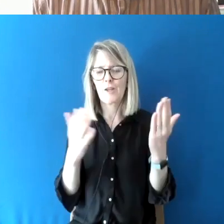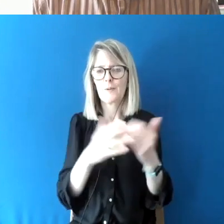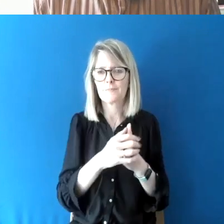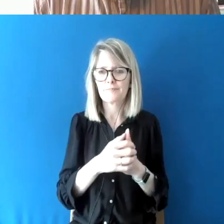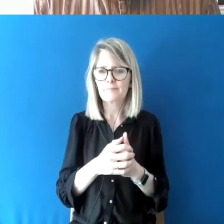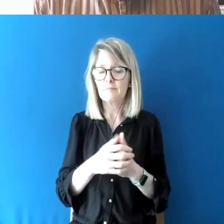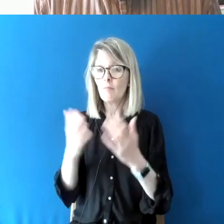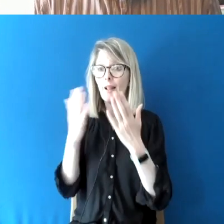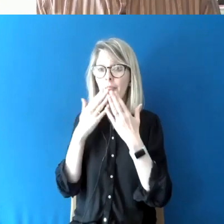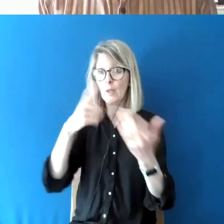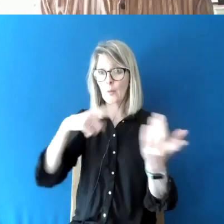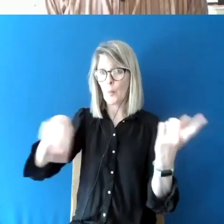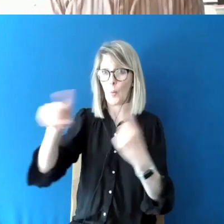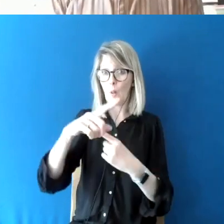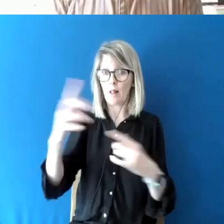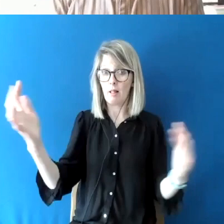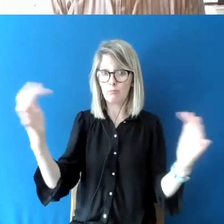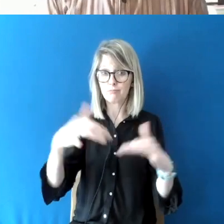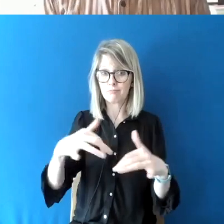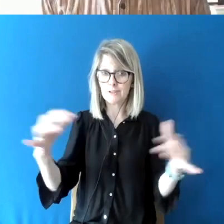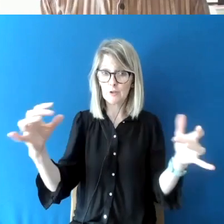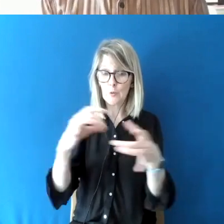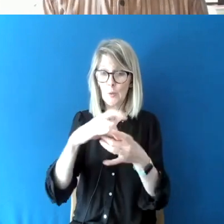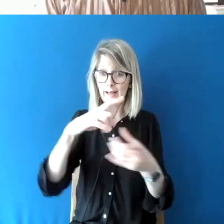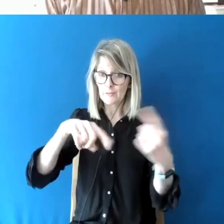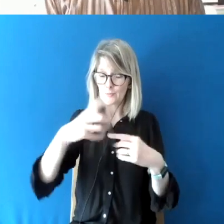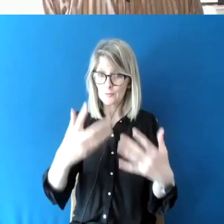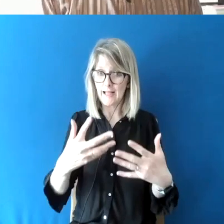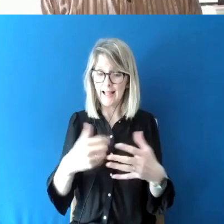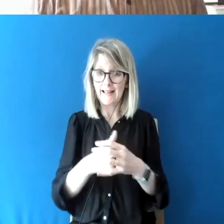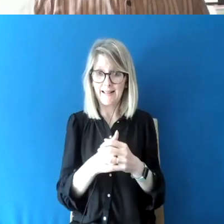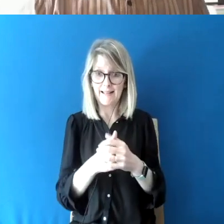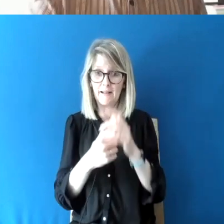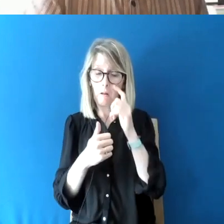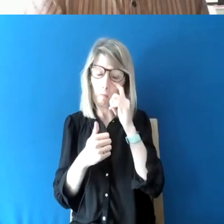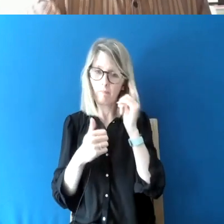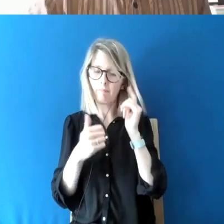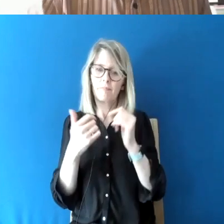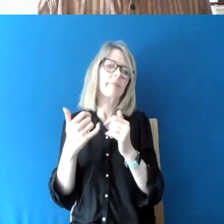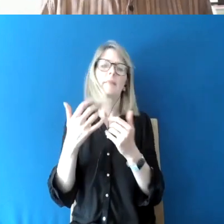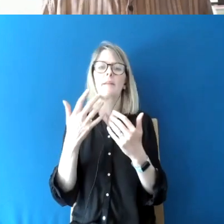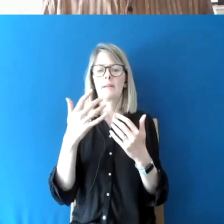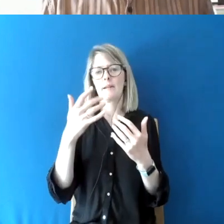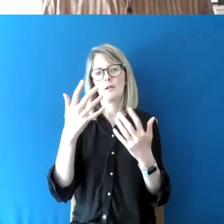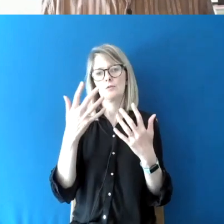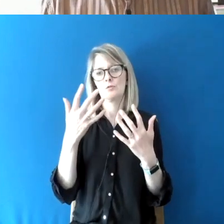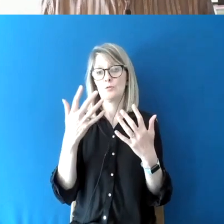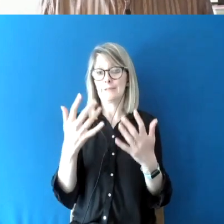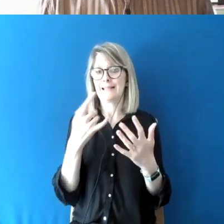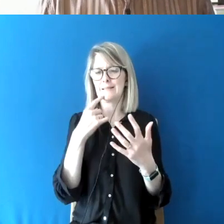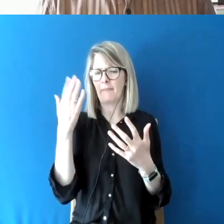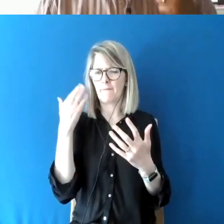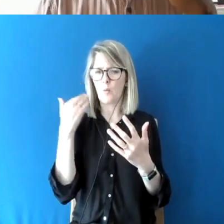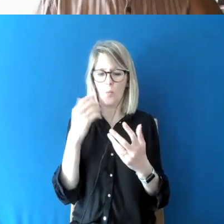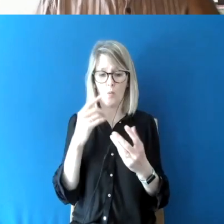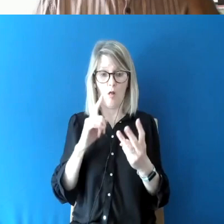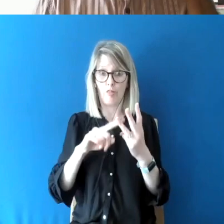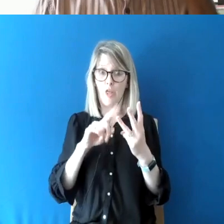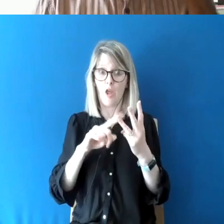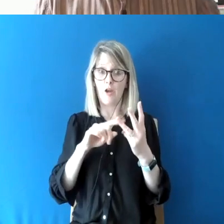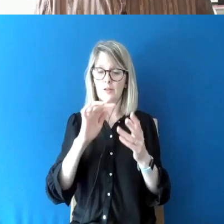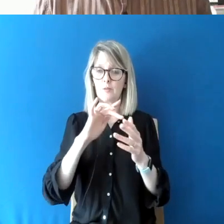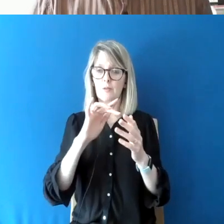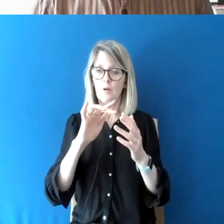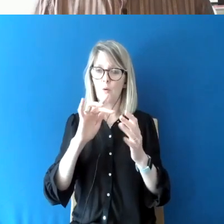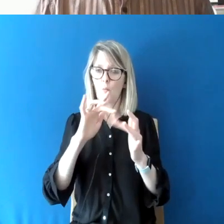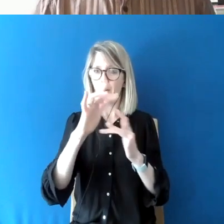thank you everyone for joining us as well. This was, as I said, the third webinar in the series, which is all about power in the